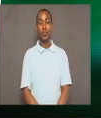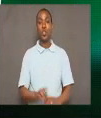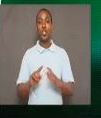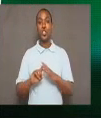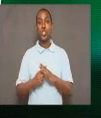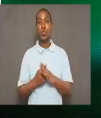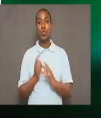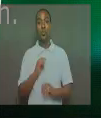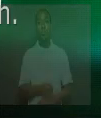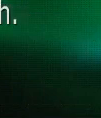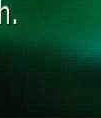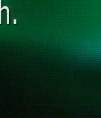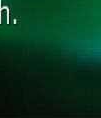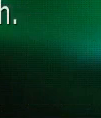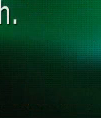Begin.